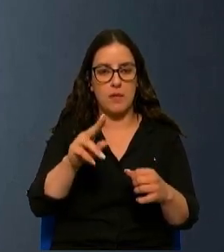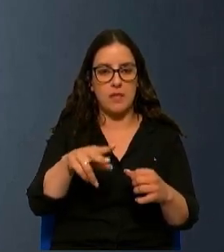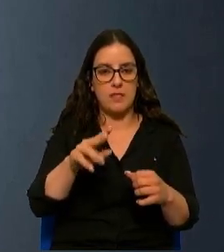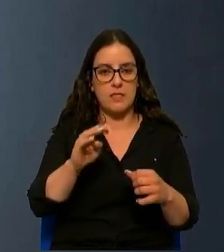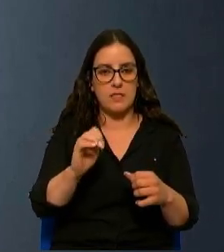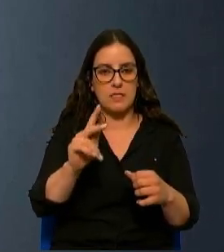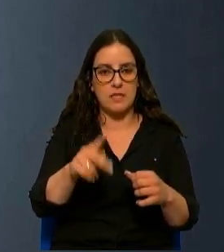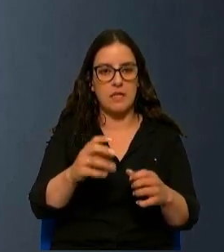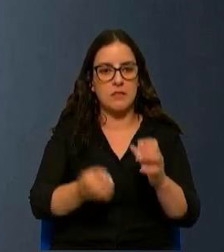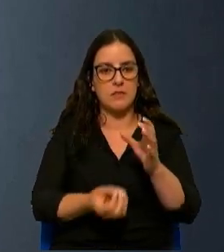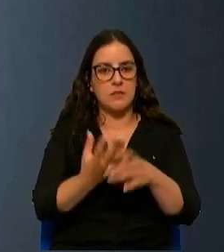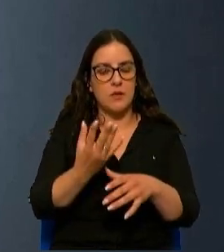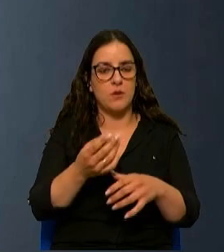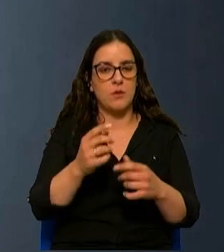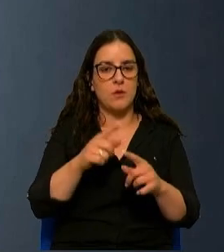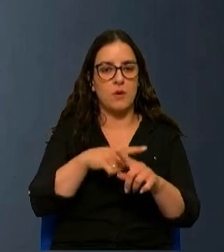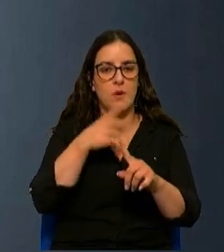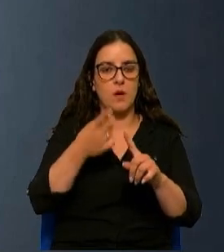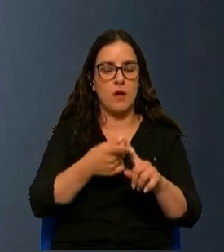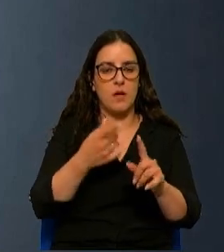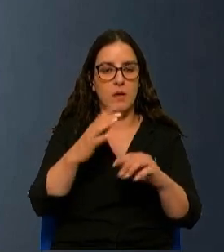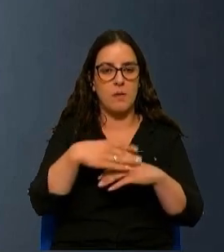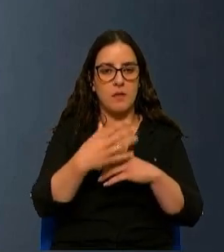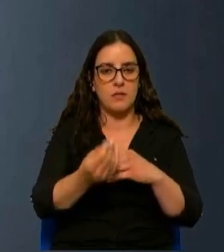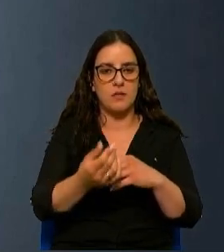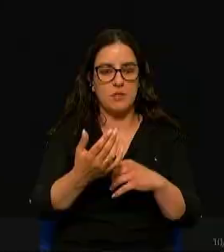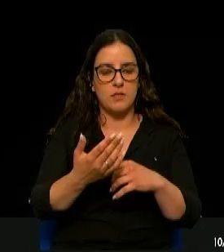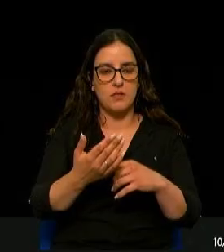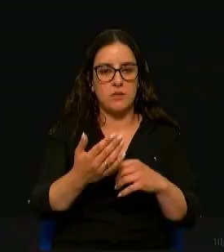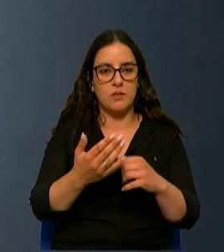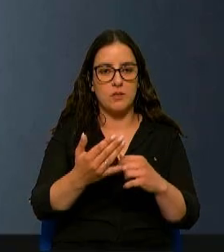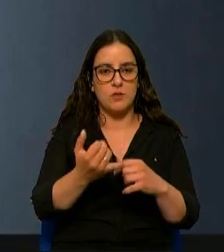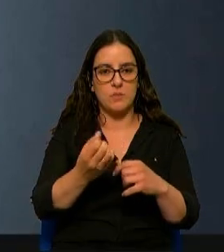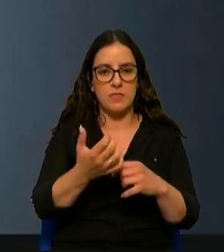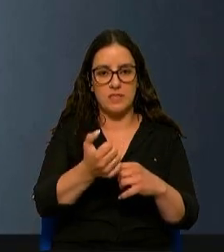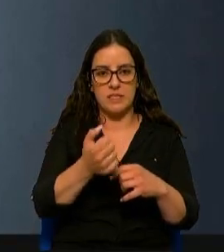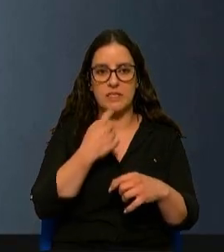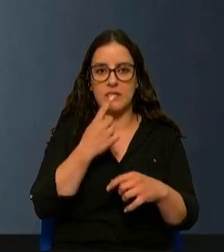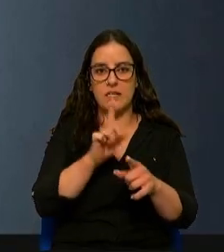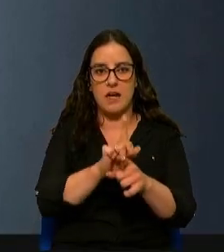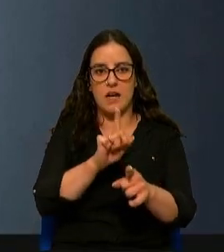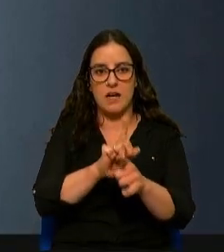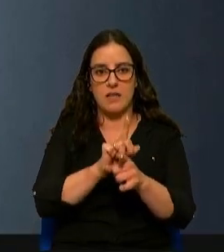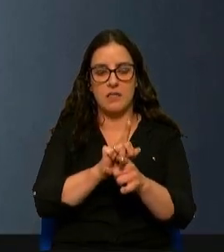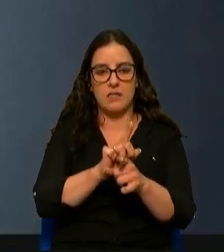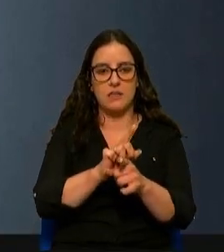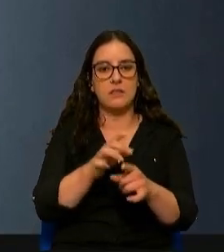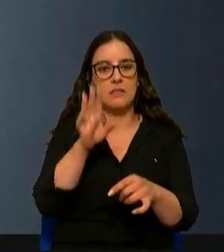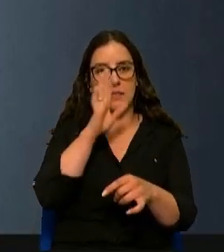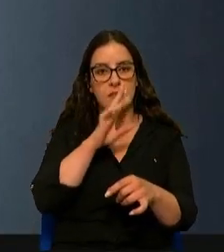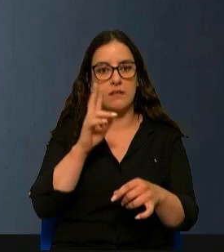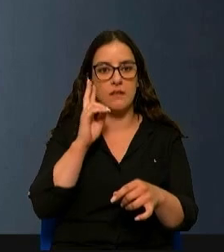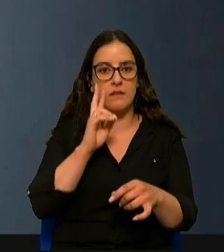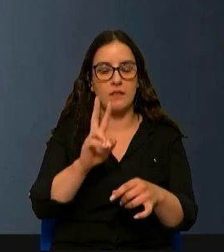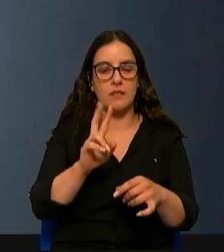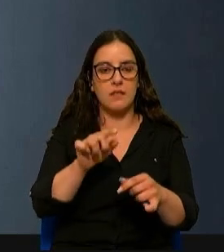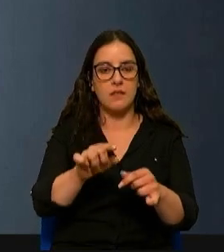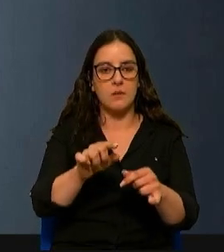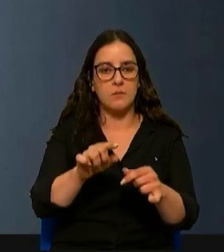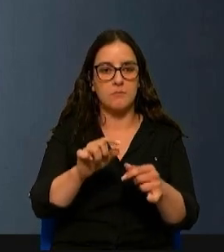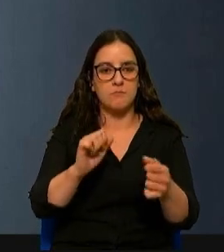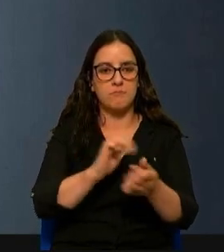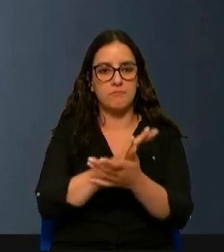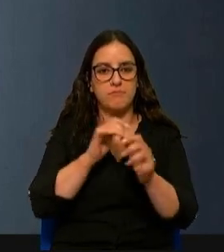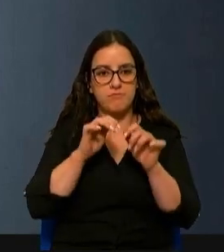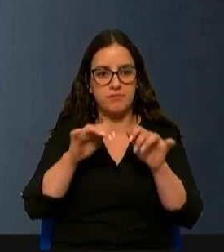Just another year later, in 2015, he said basically the same thing. And actually, if you look at the press releases pretty much every